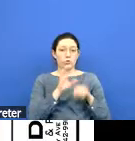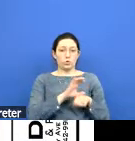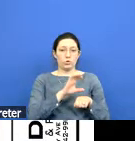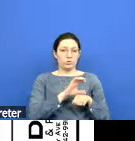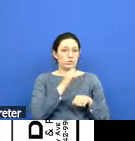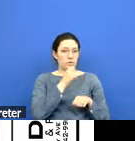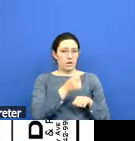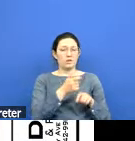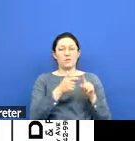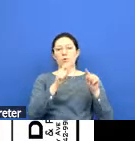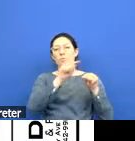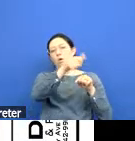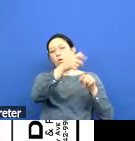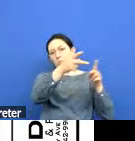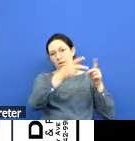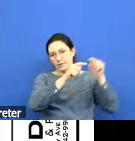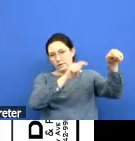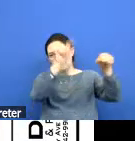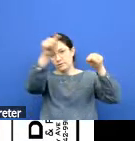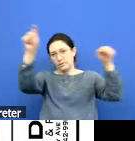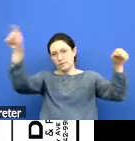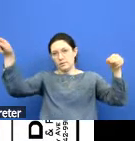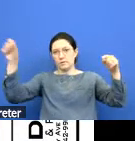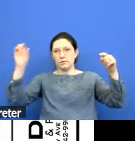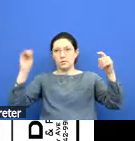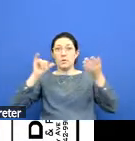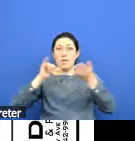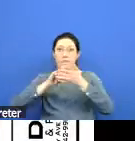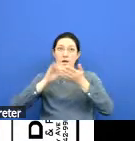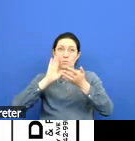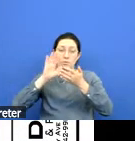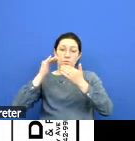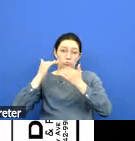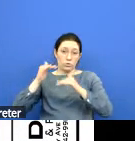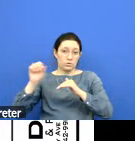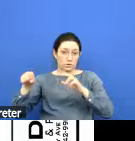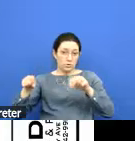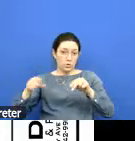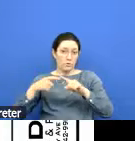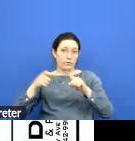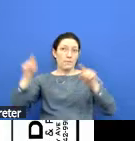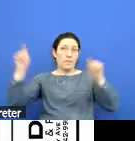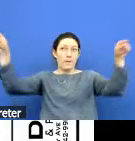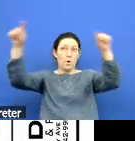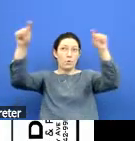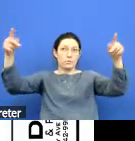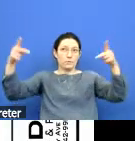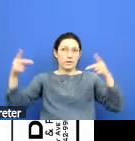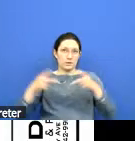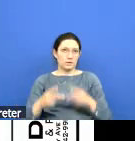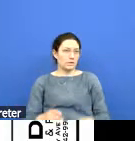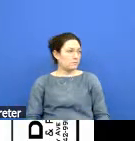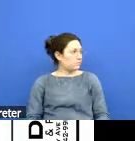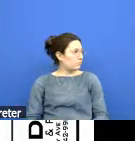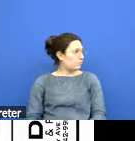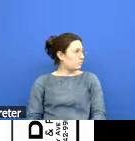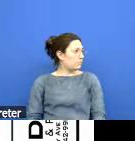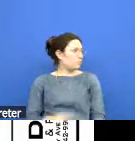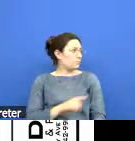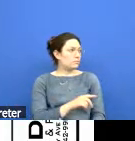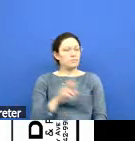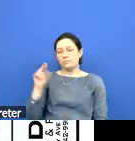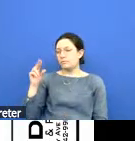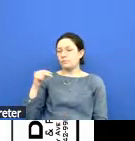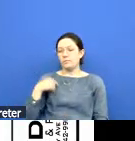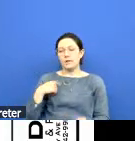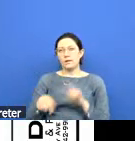coming from other places. So is it going to be restricted going back from those other places? No, I can't. Well,